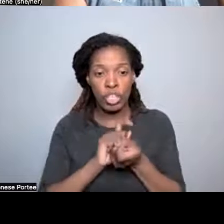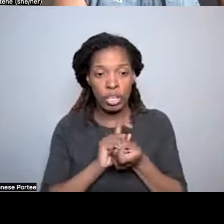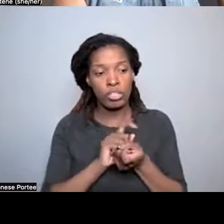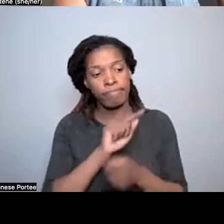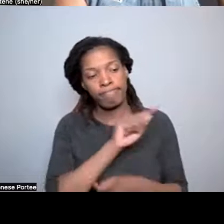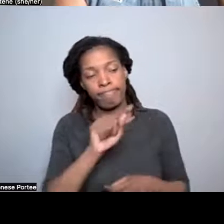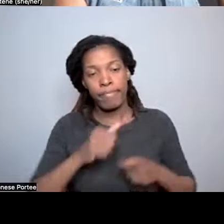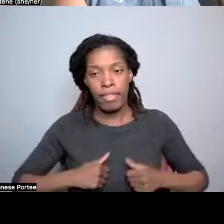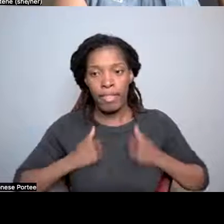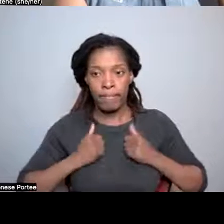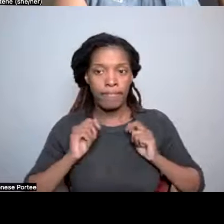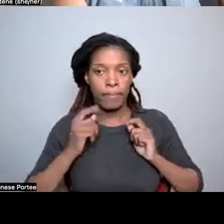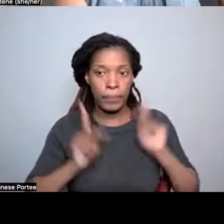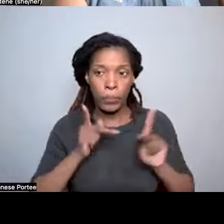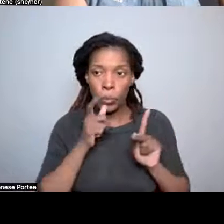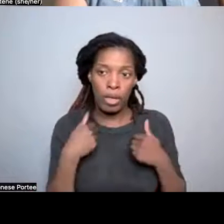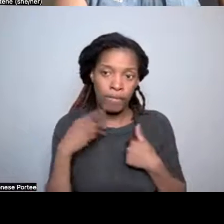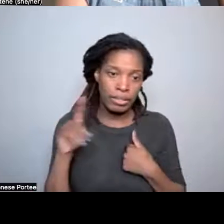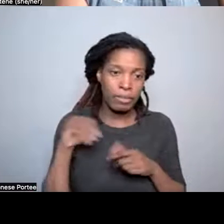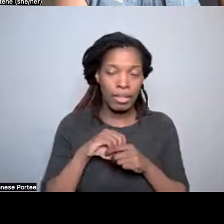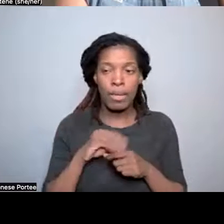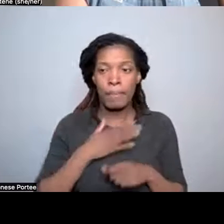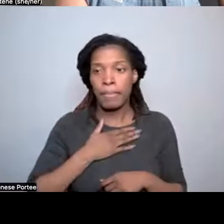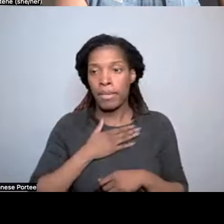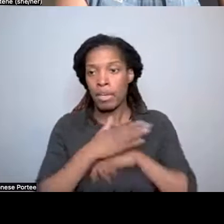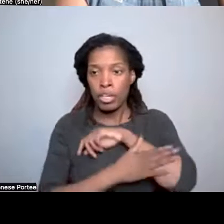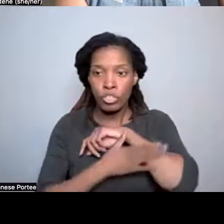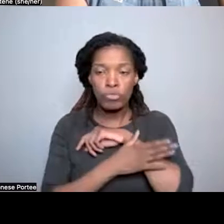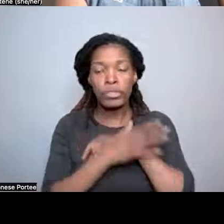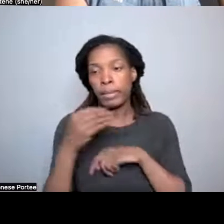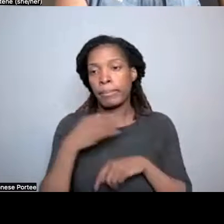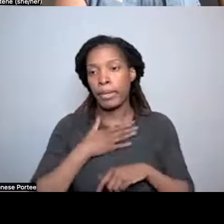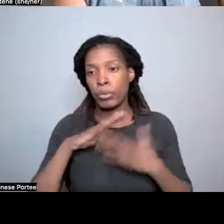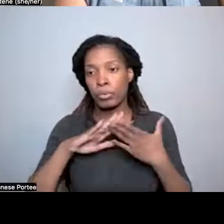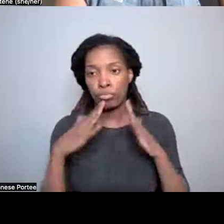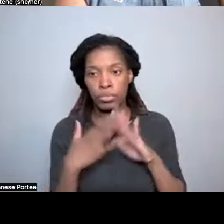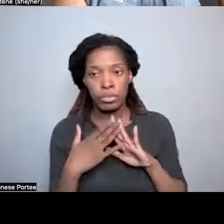with disabilities in our country and in our communities.